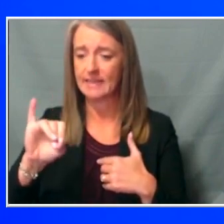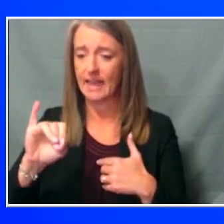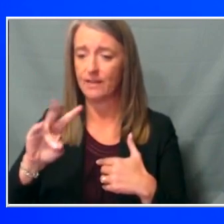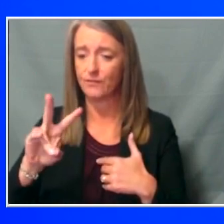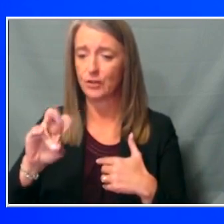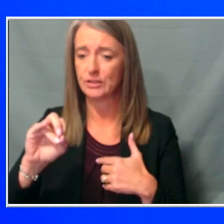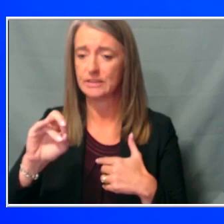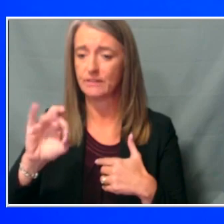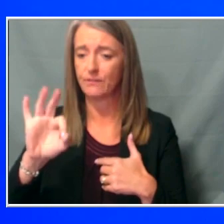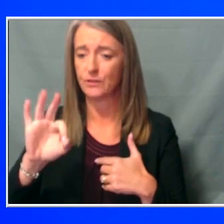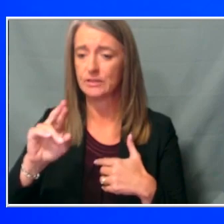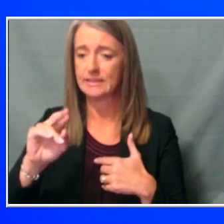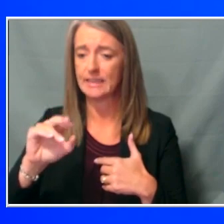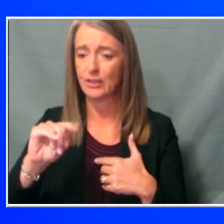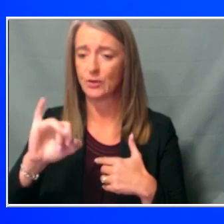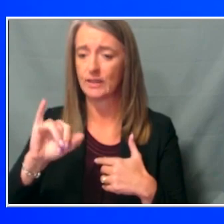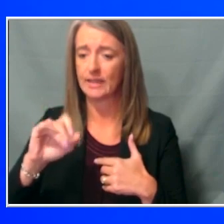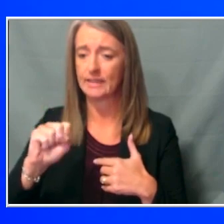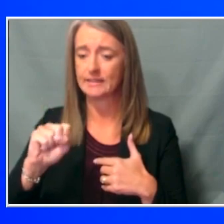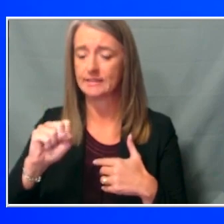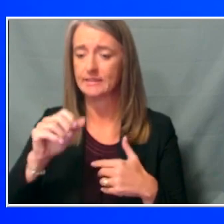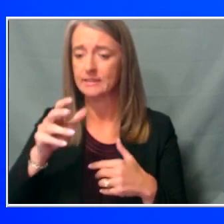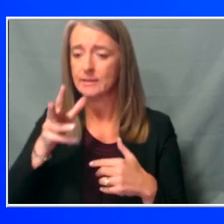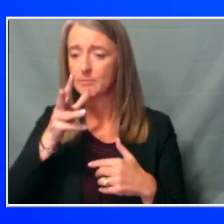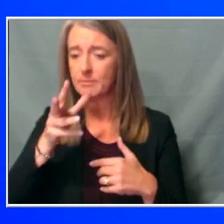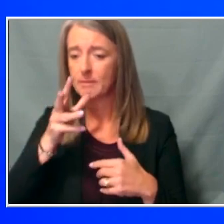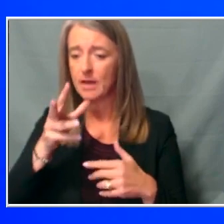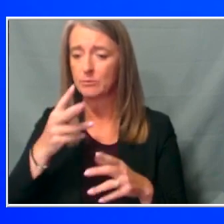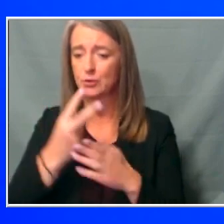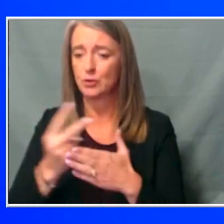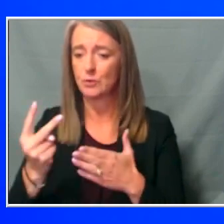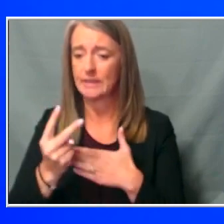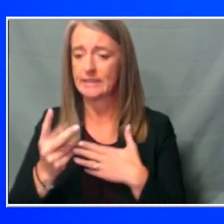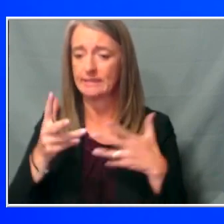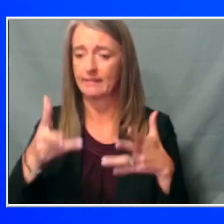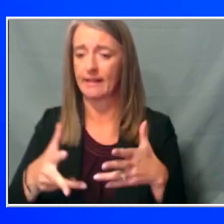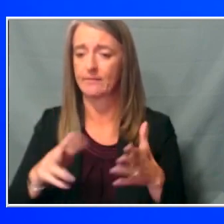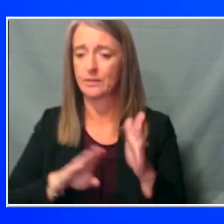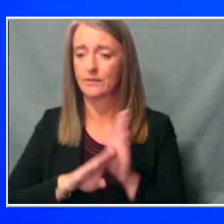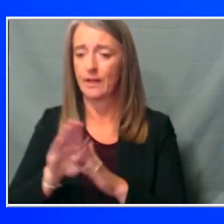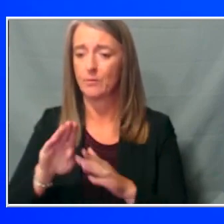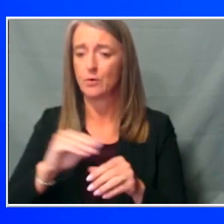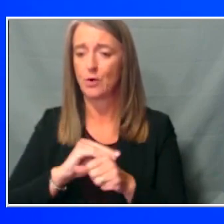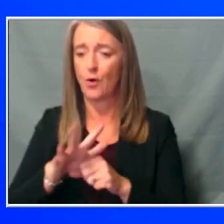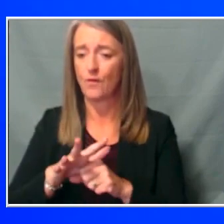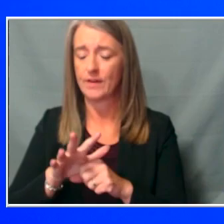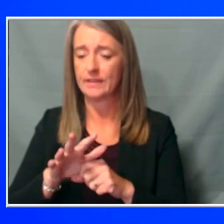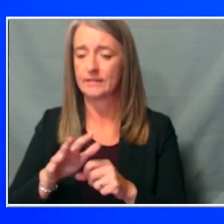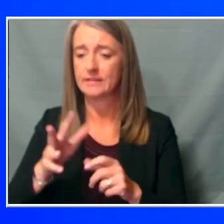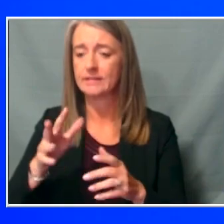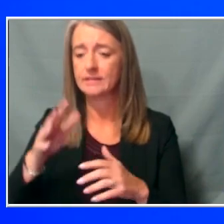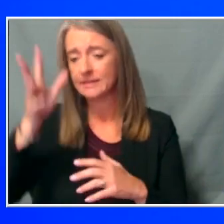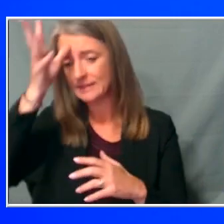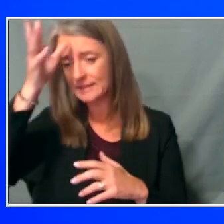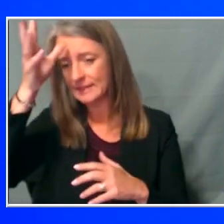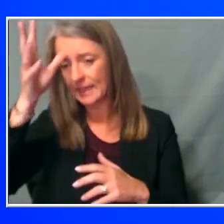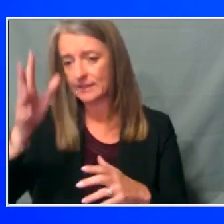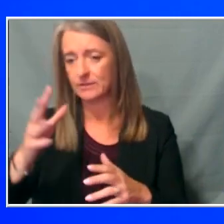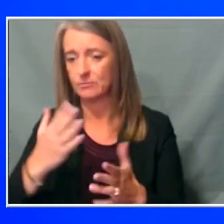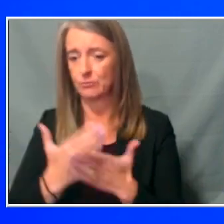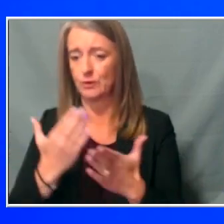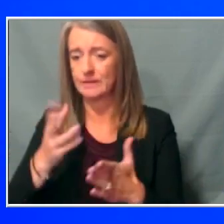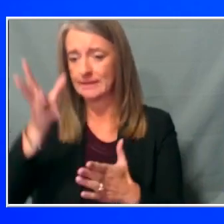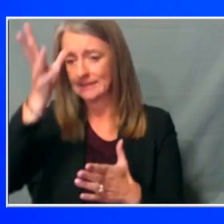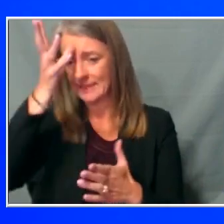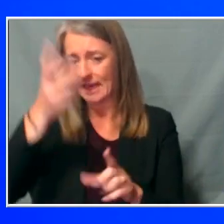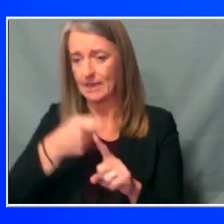COVID pneumonia. My mom was 2 weeks away from getting it, and she developed COVID pneumonia. So my dad was a living testimony. He died